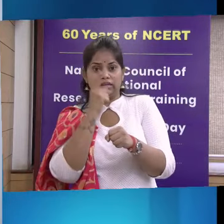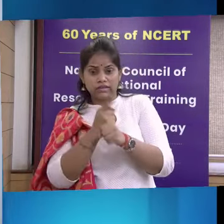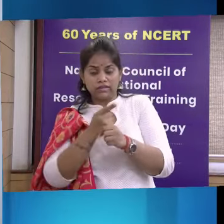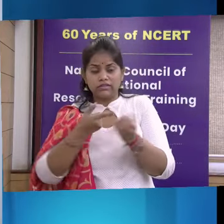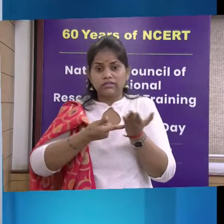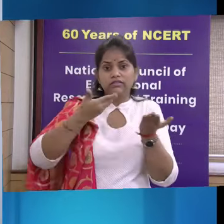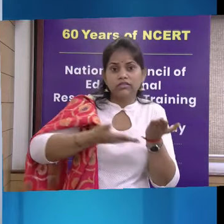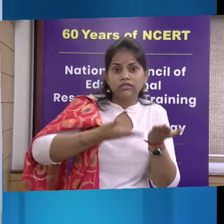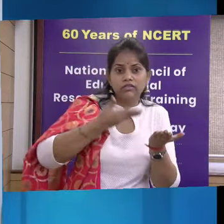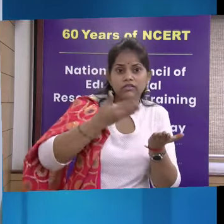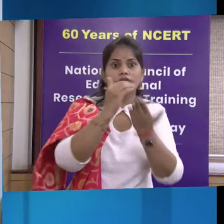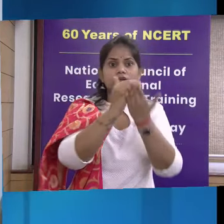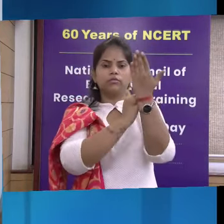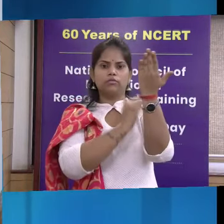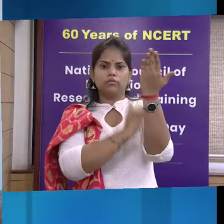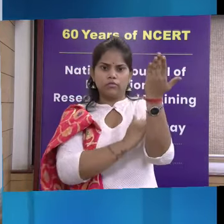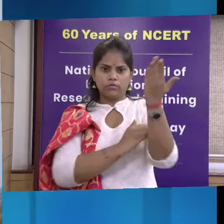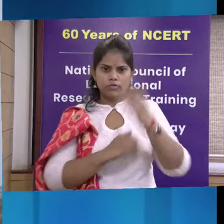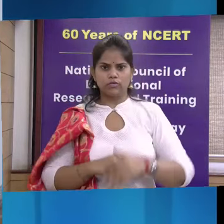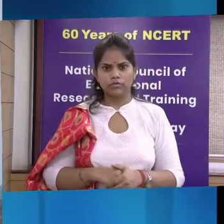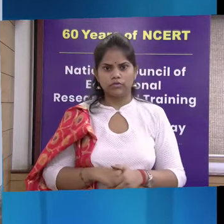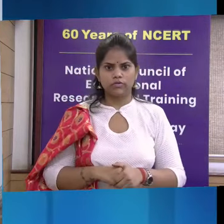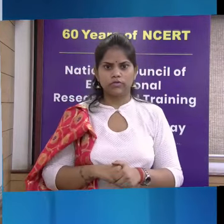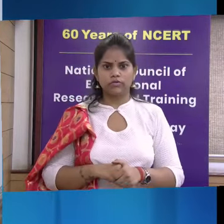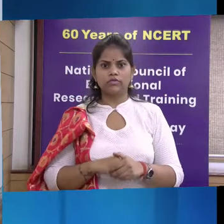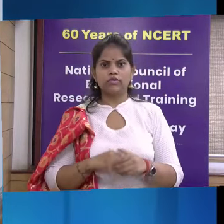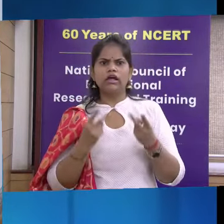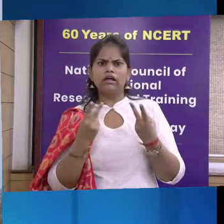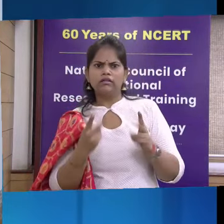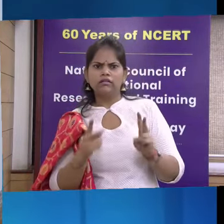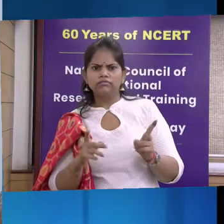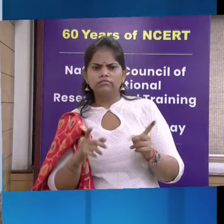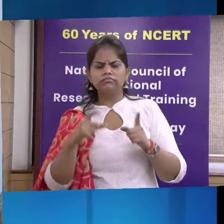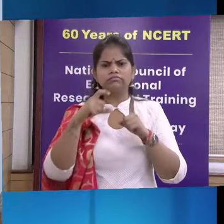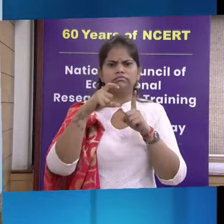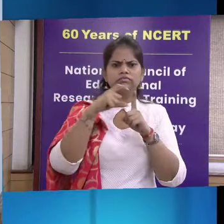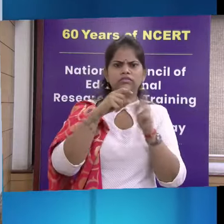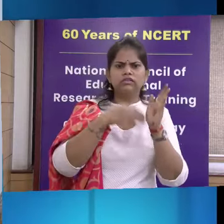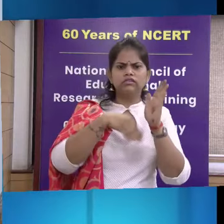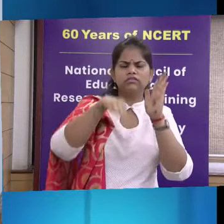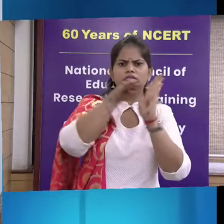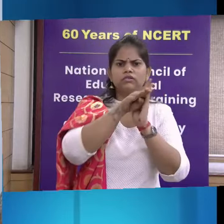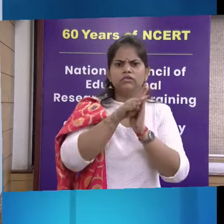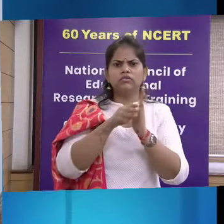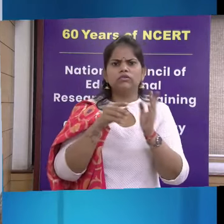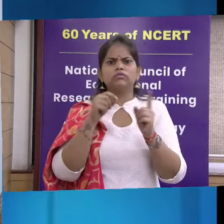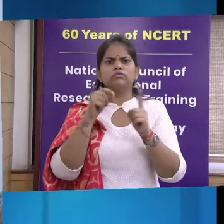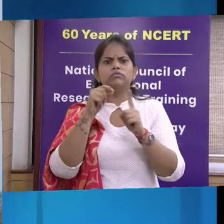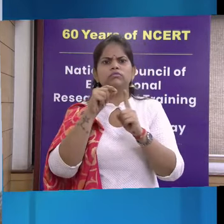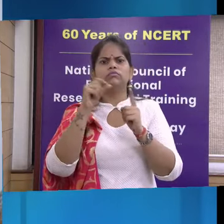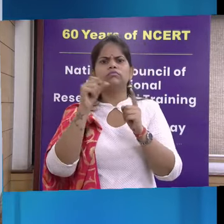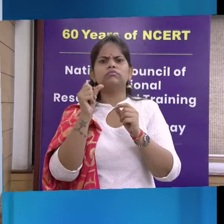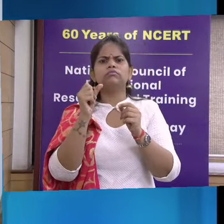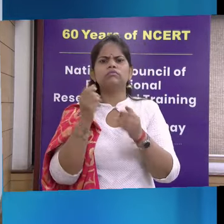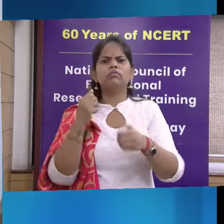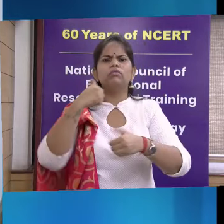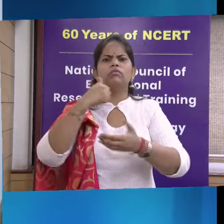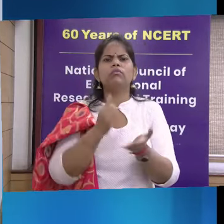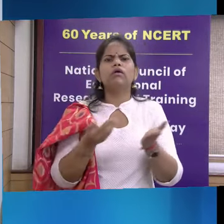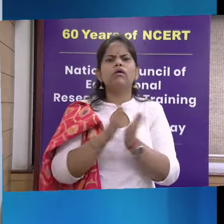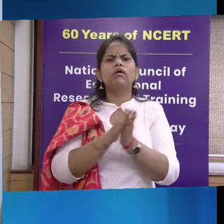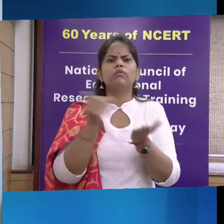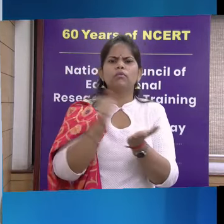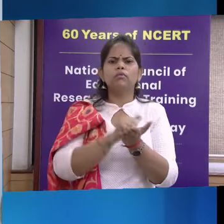programs. Development and publication of textbooks from class 1 to 12 across